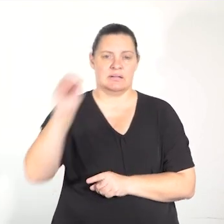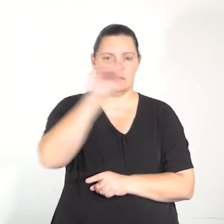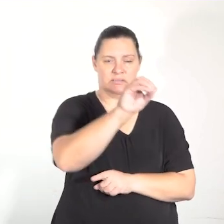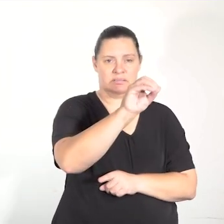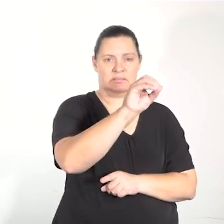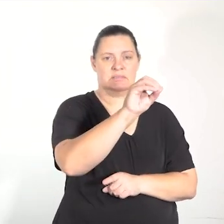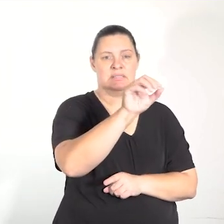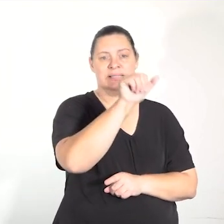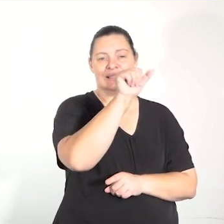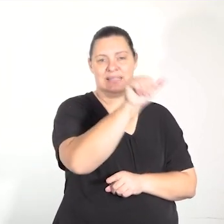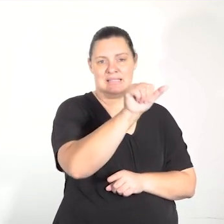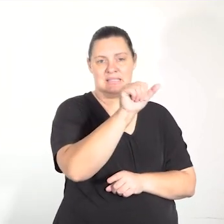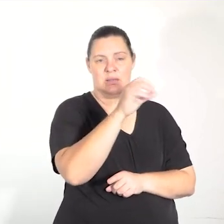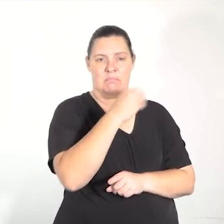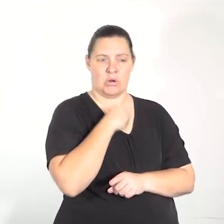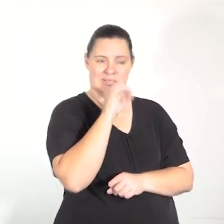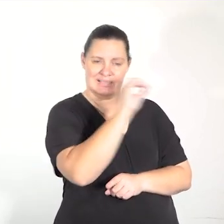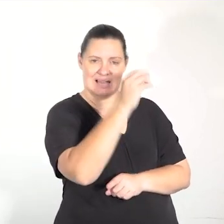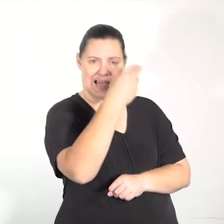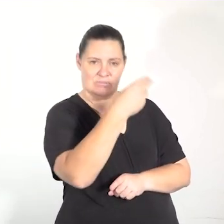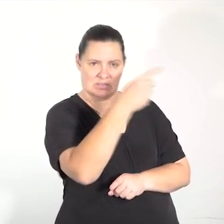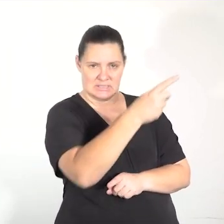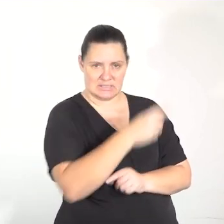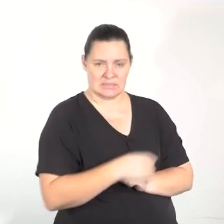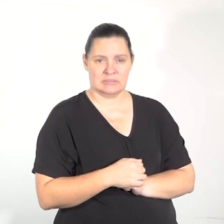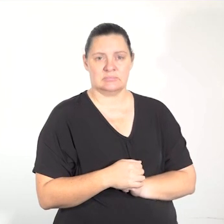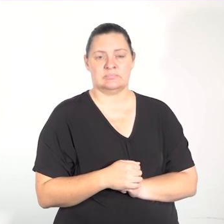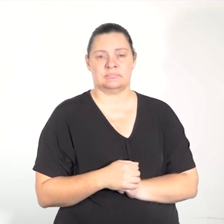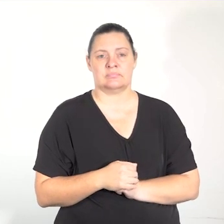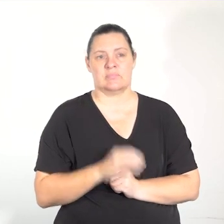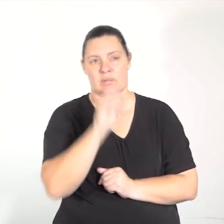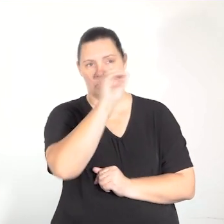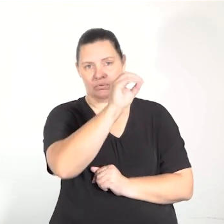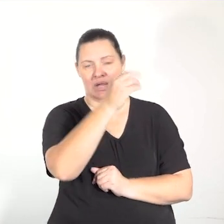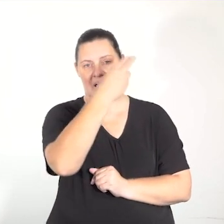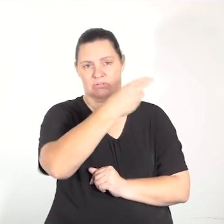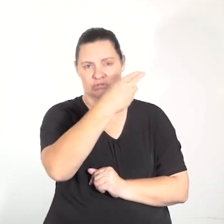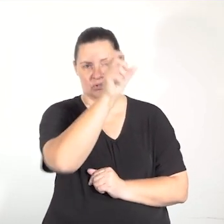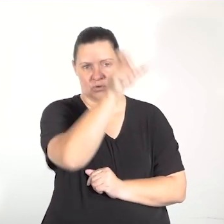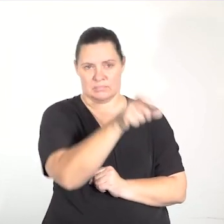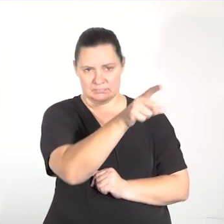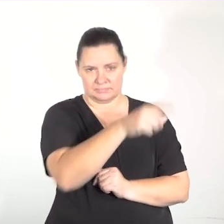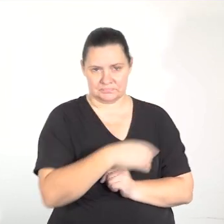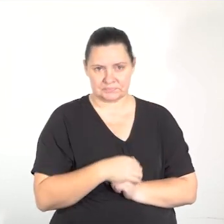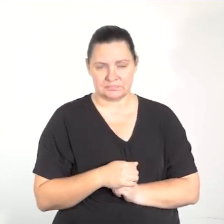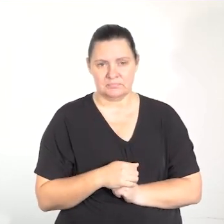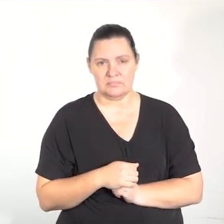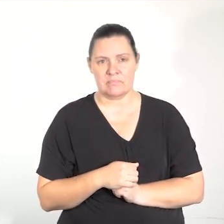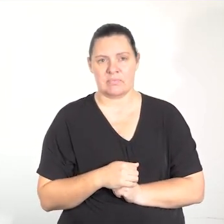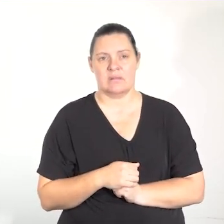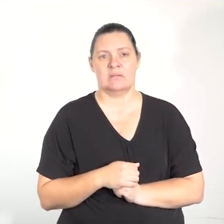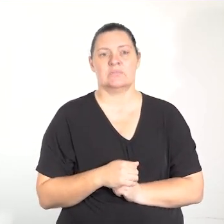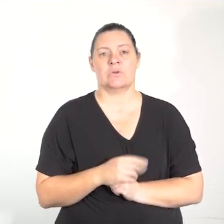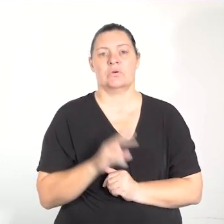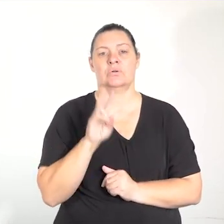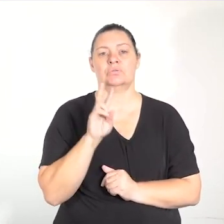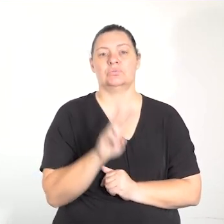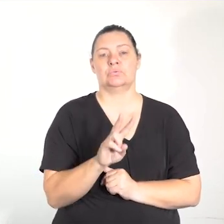tens. Then, because it was needed by the ones, so we are going to take that as